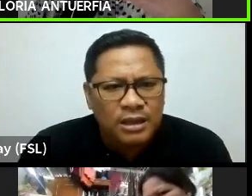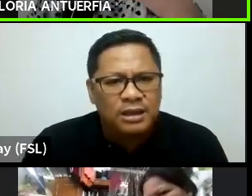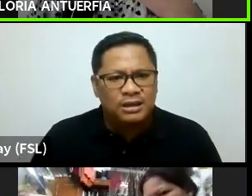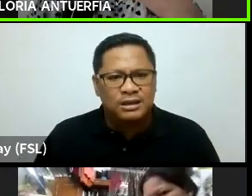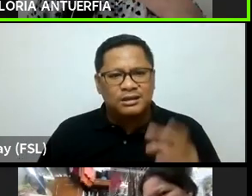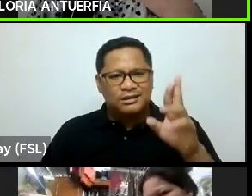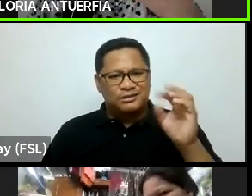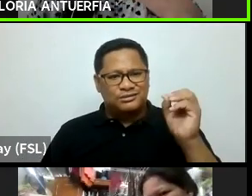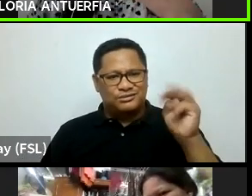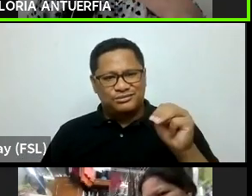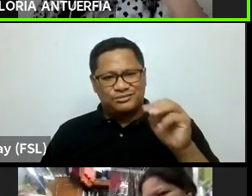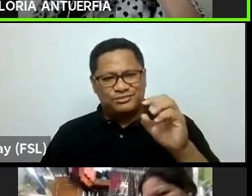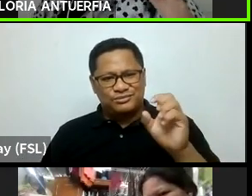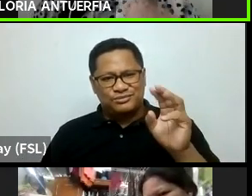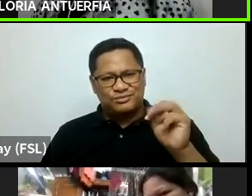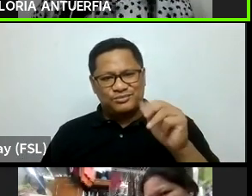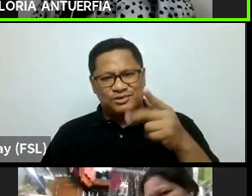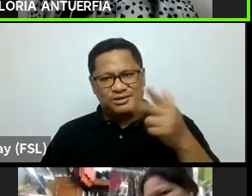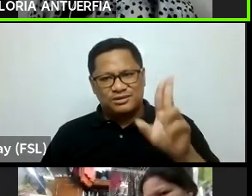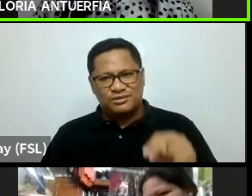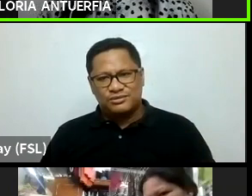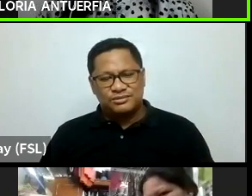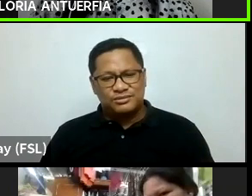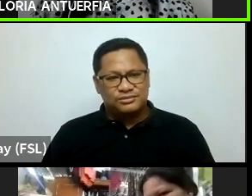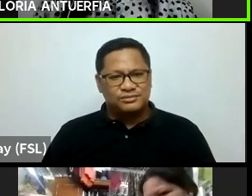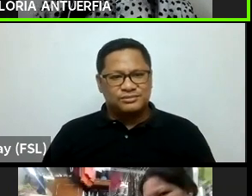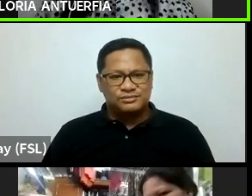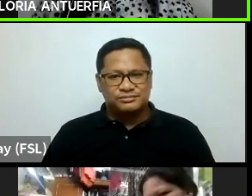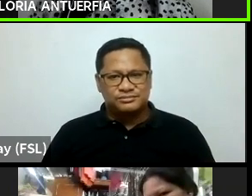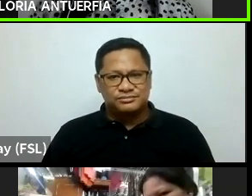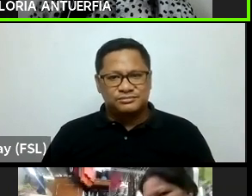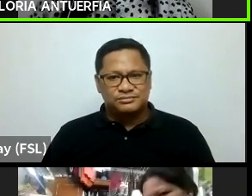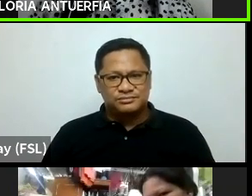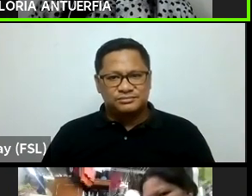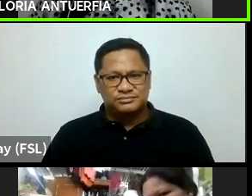si Lorelai. Nagre-raise si Lorelai muna. Lorelai,